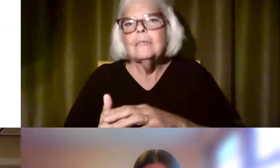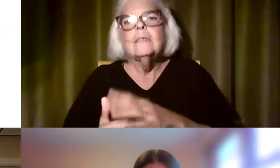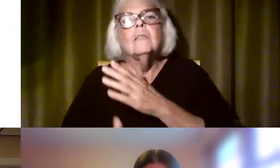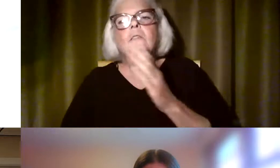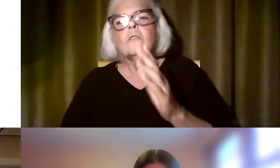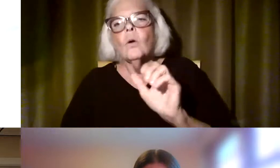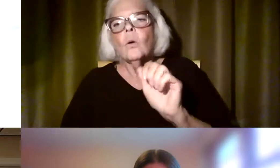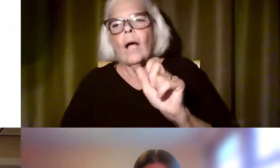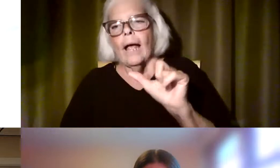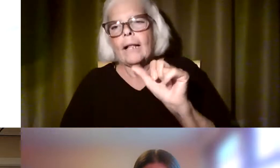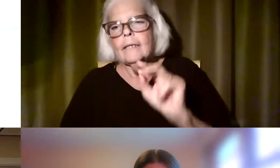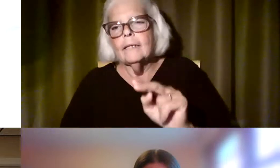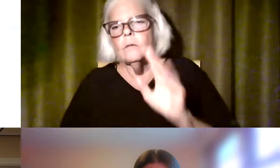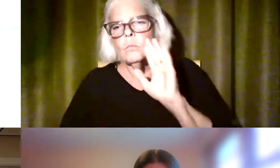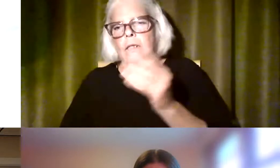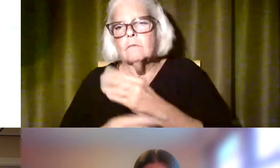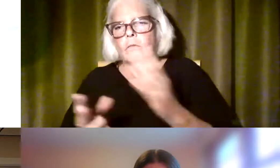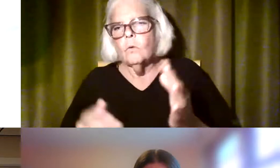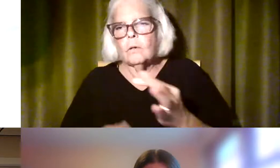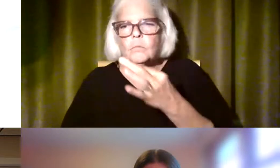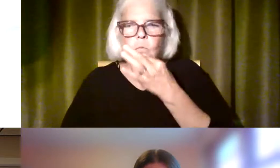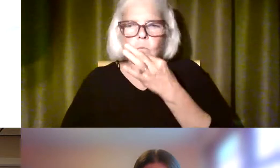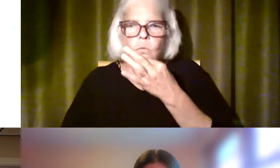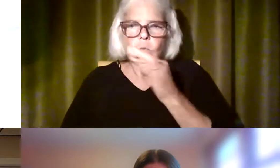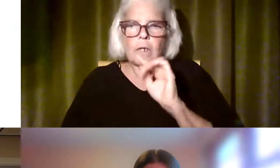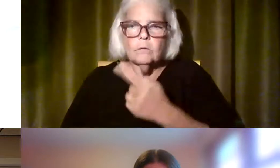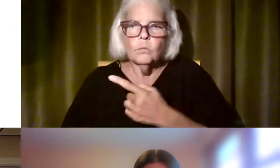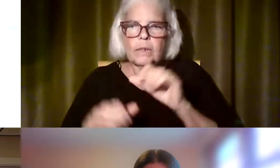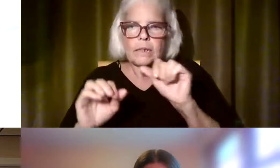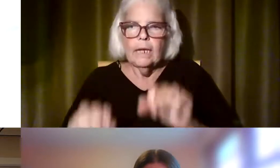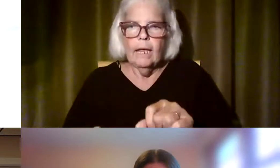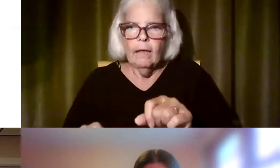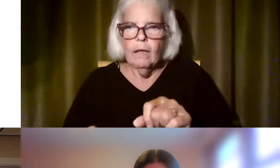And how will BIPOC people be registering that for their children?